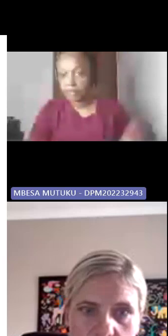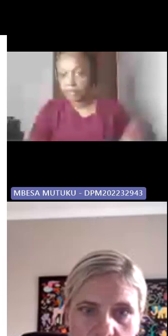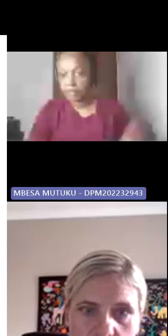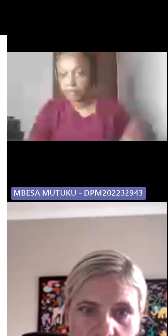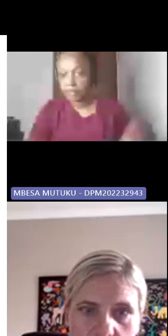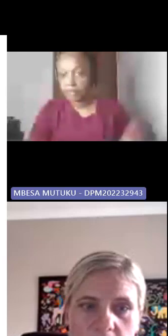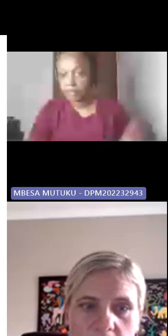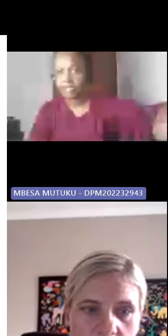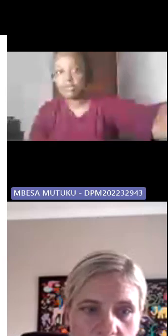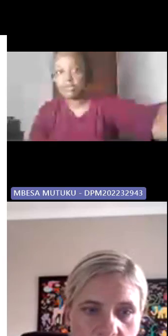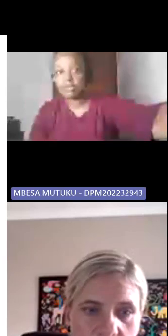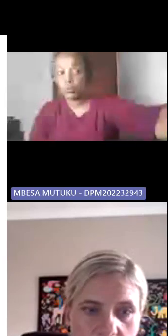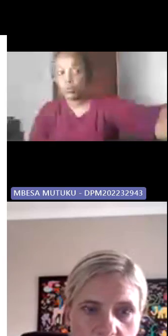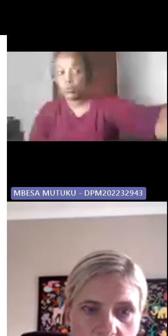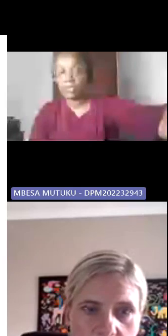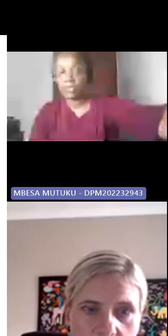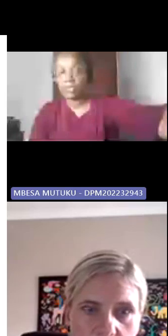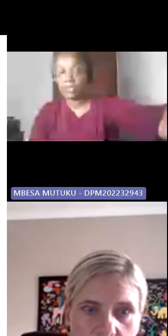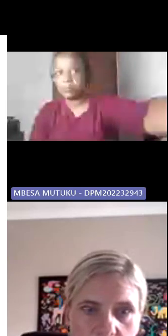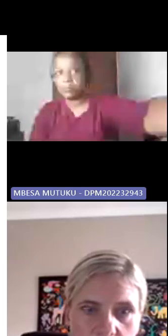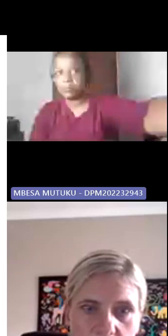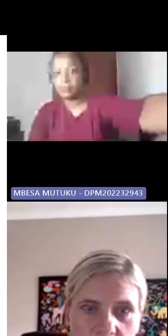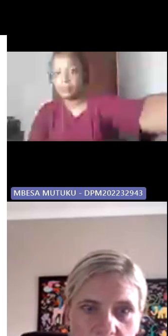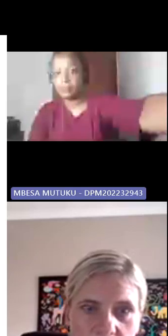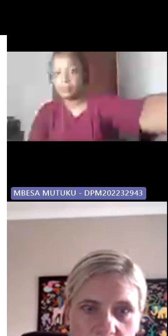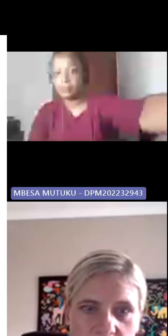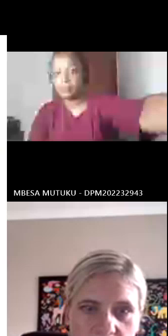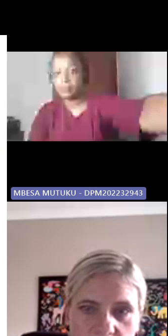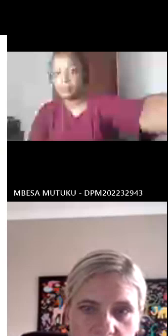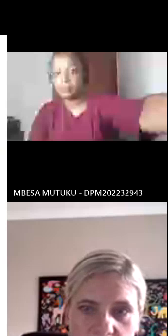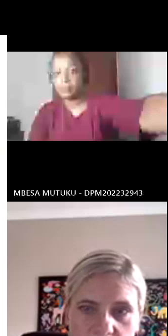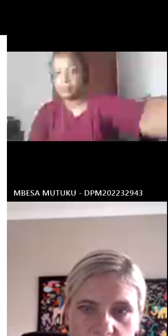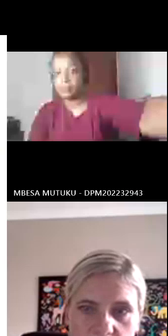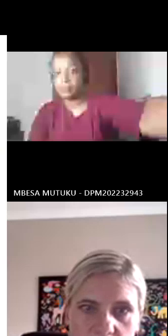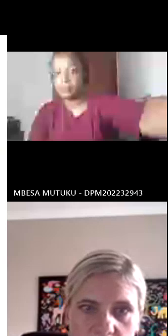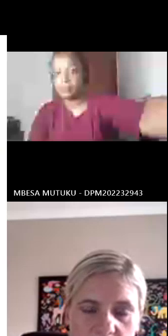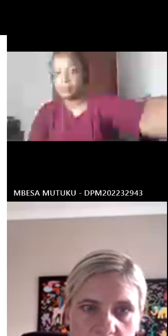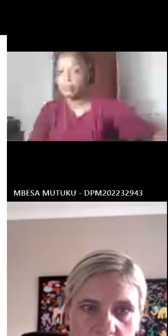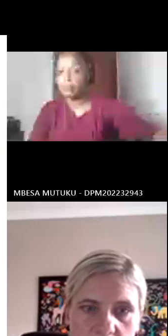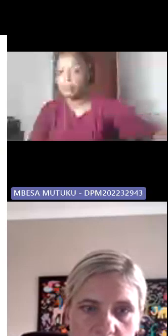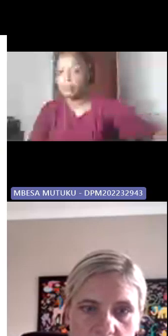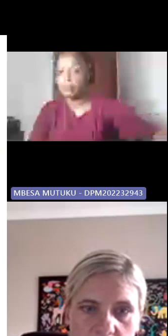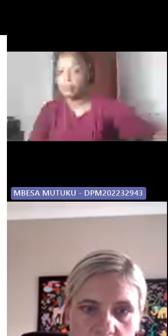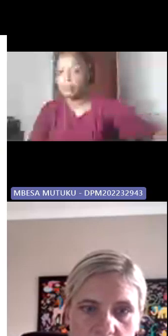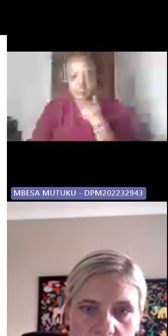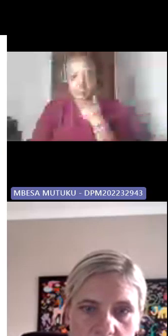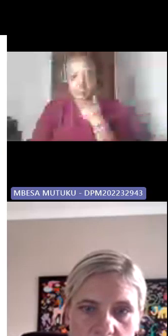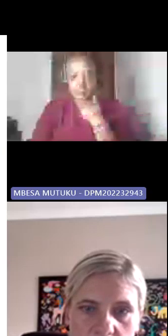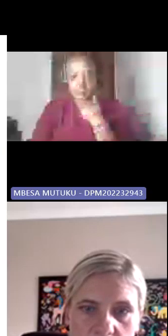Give me a minute, I try to wipe it up. Thank you.